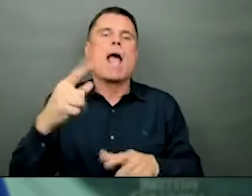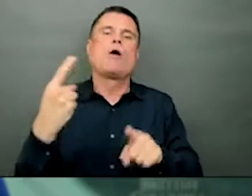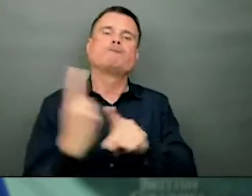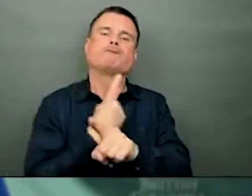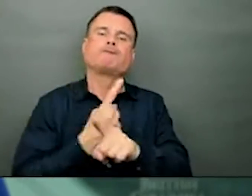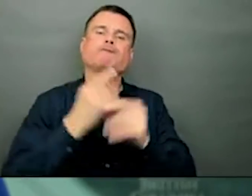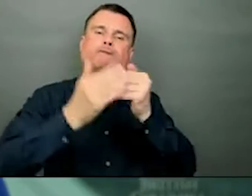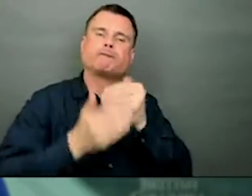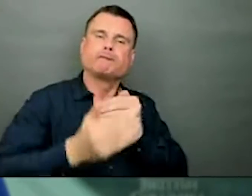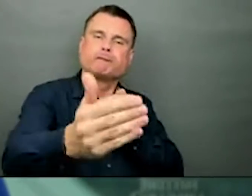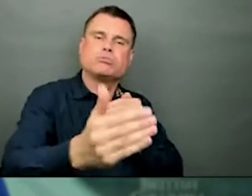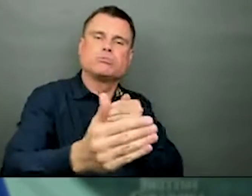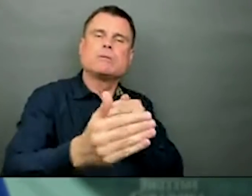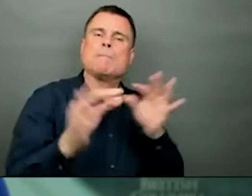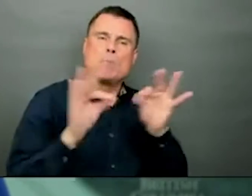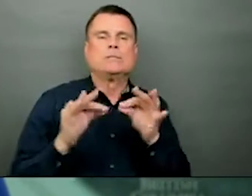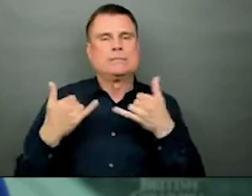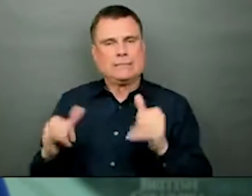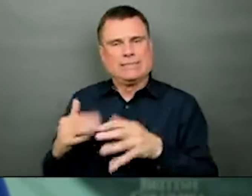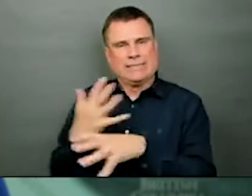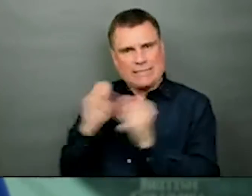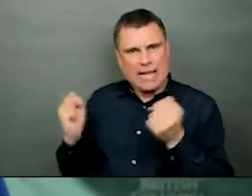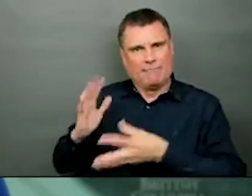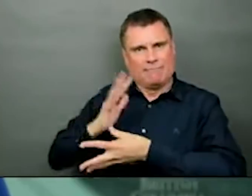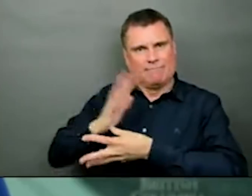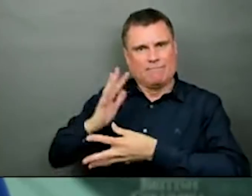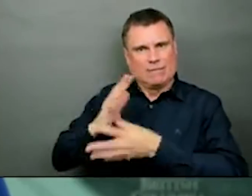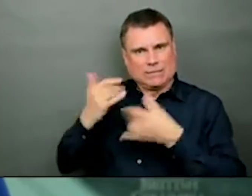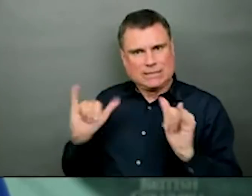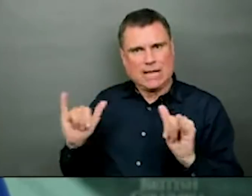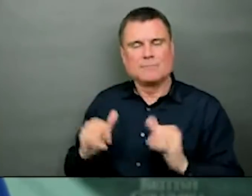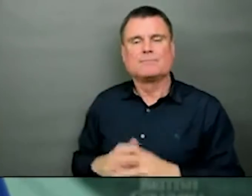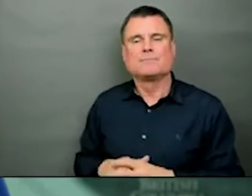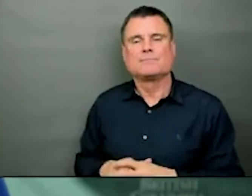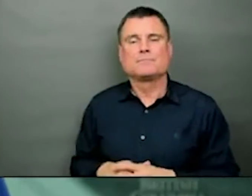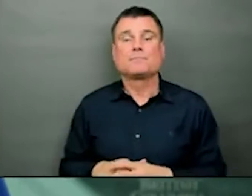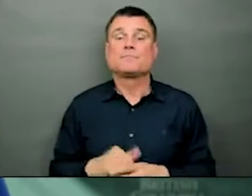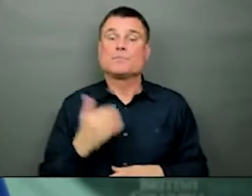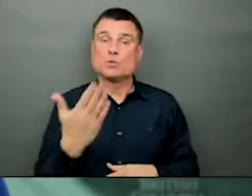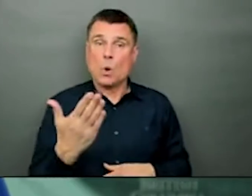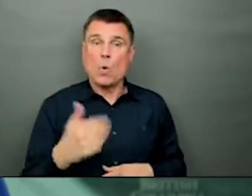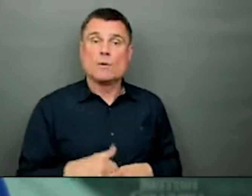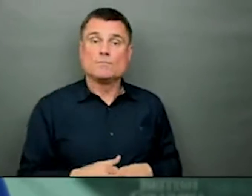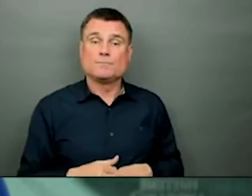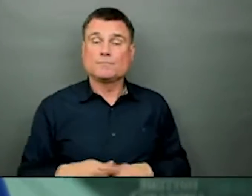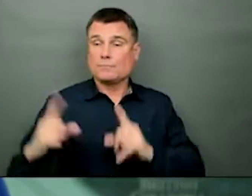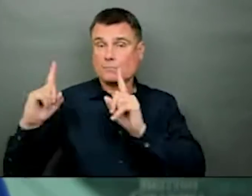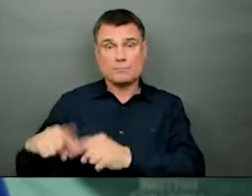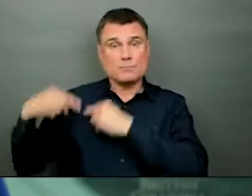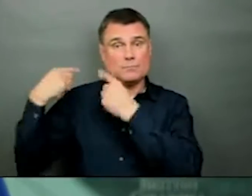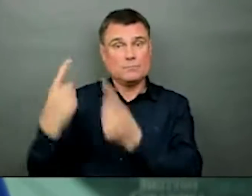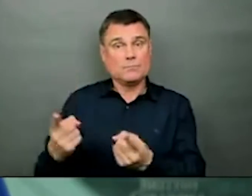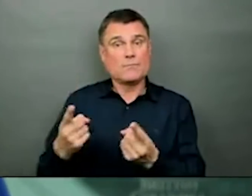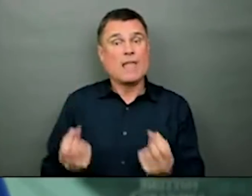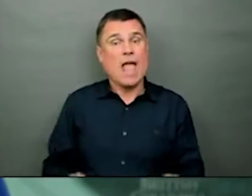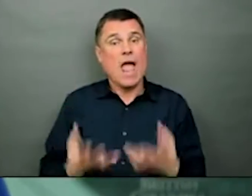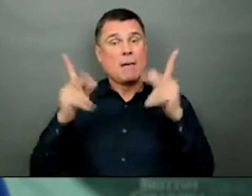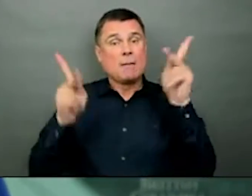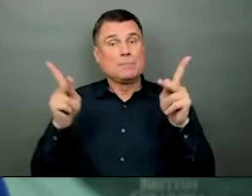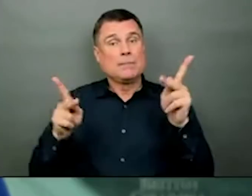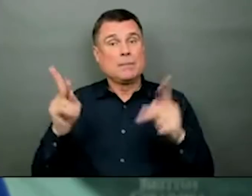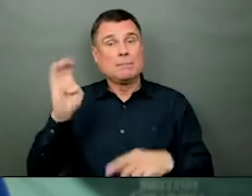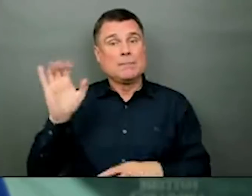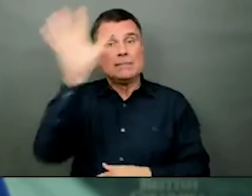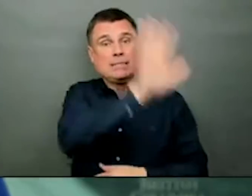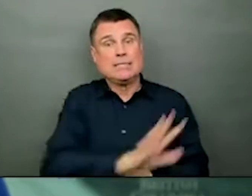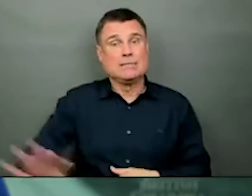doses is a start along the way, but it's 4%. It's 1 out of every 25 people. So the percentage that must matter